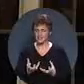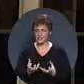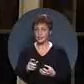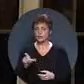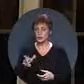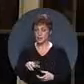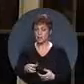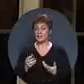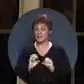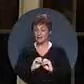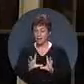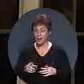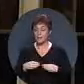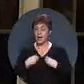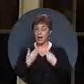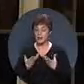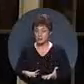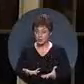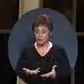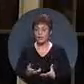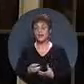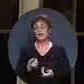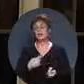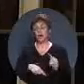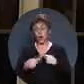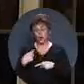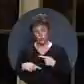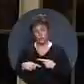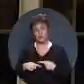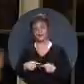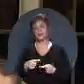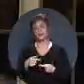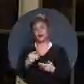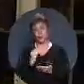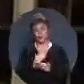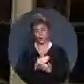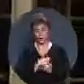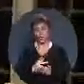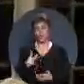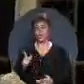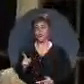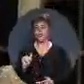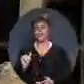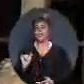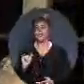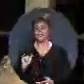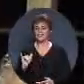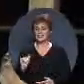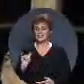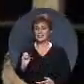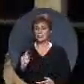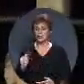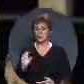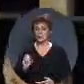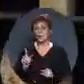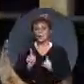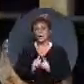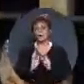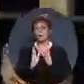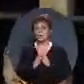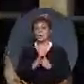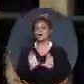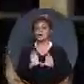back to the Kyoto objectives as the Quebec Collège is asking? The Honourable